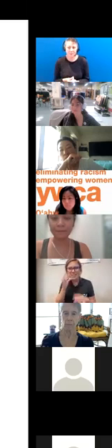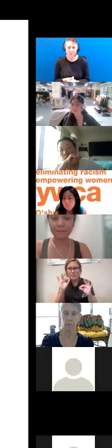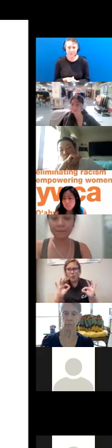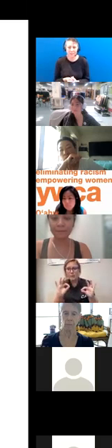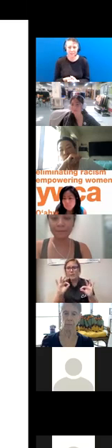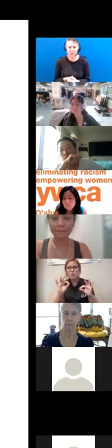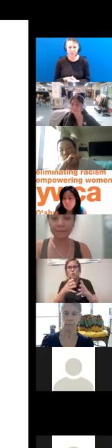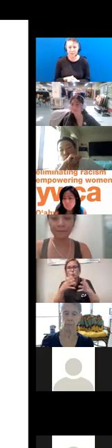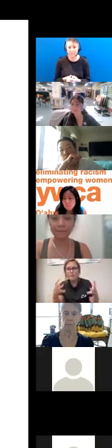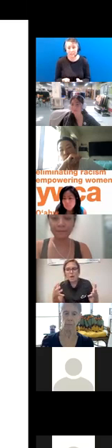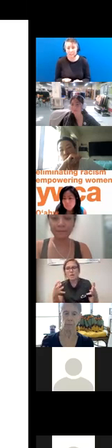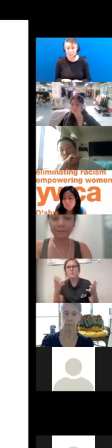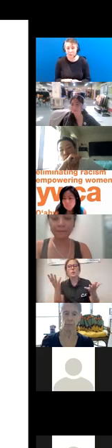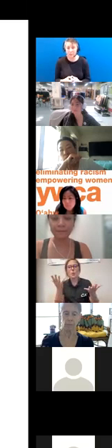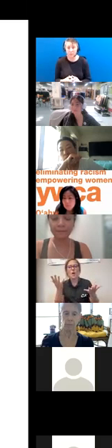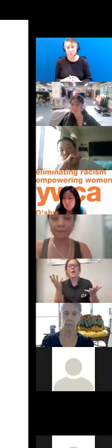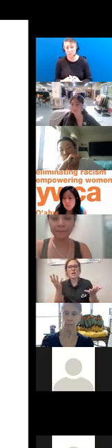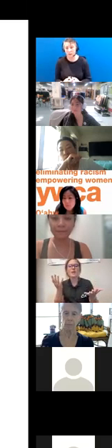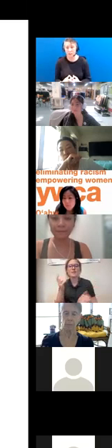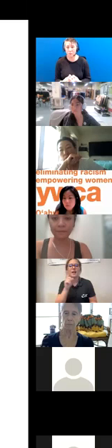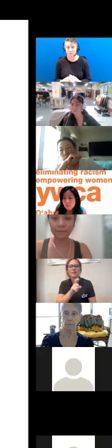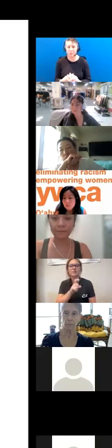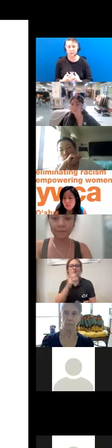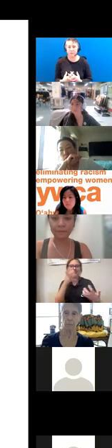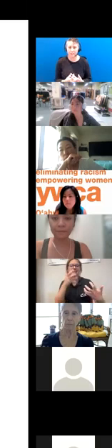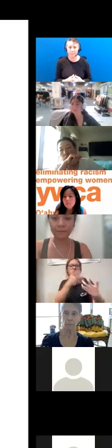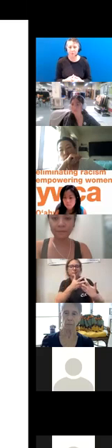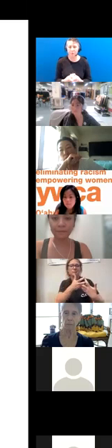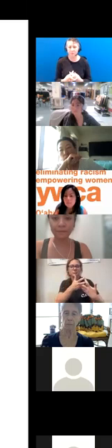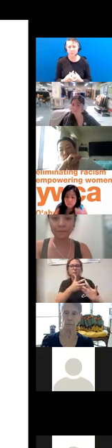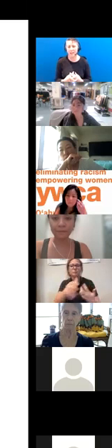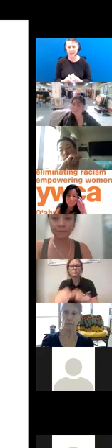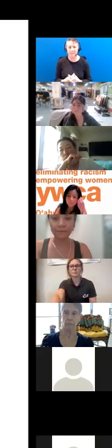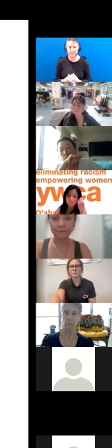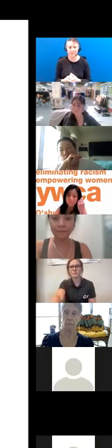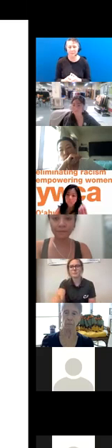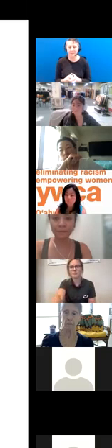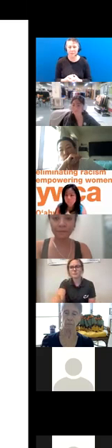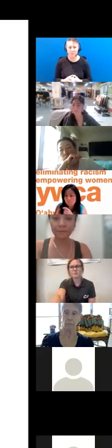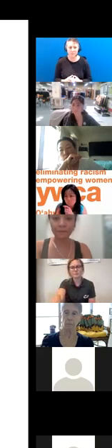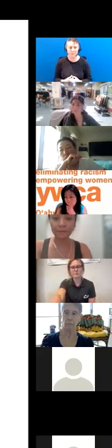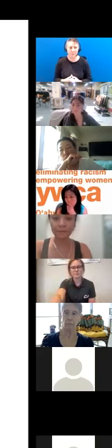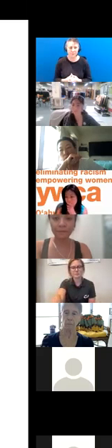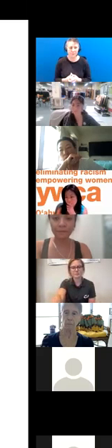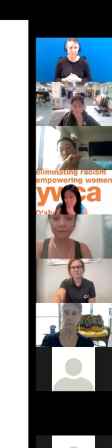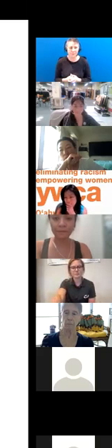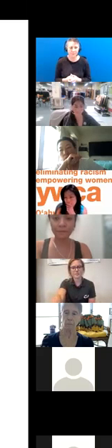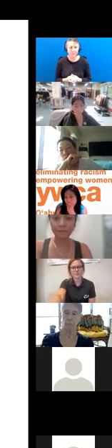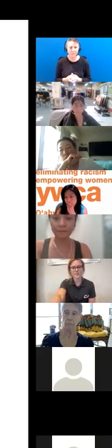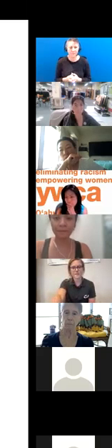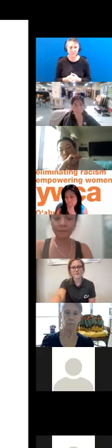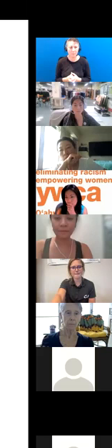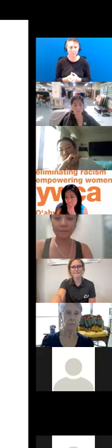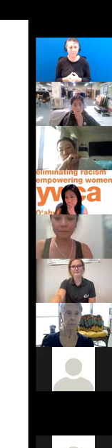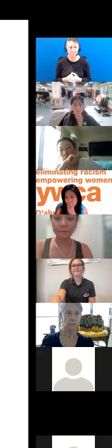blind person, you know, is the light good? Is it too much, or you need more? So you can ask them what they prefer.